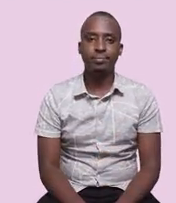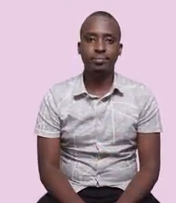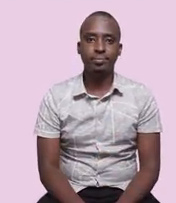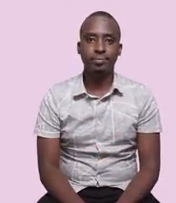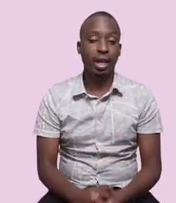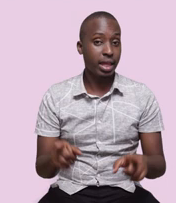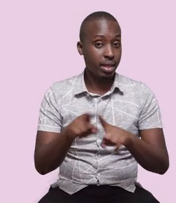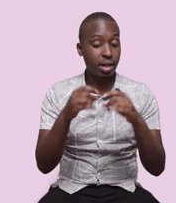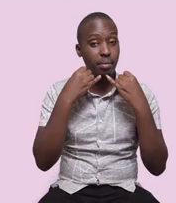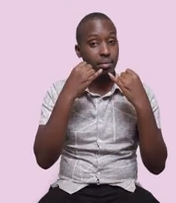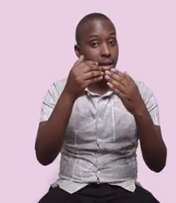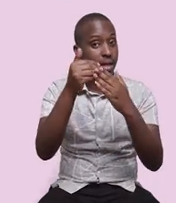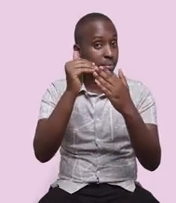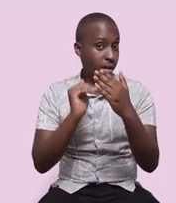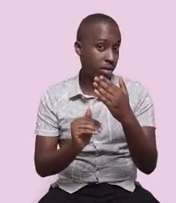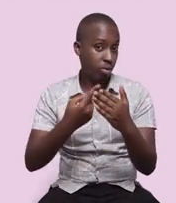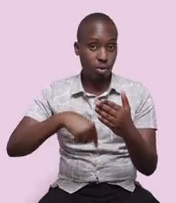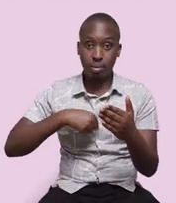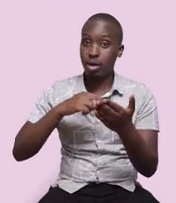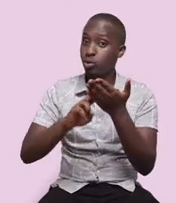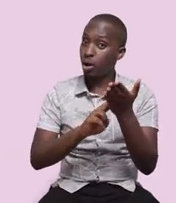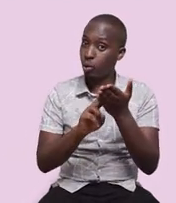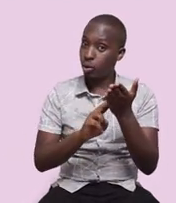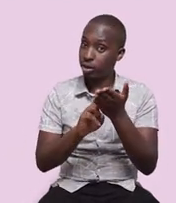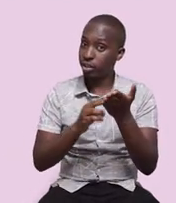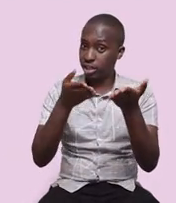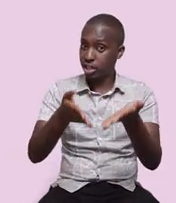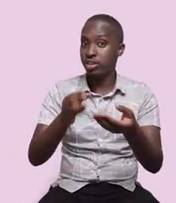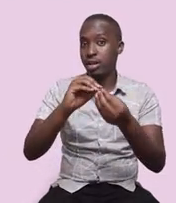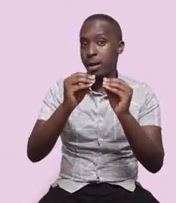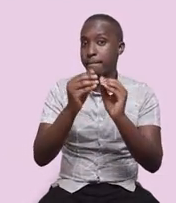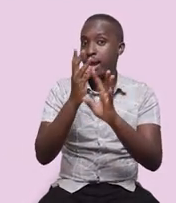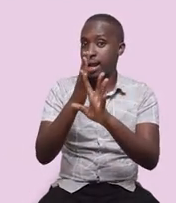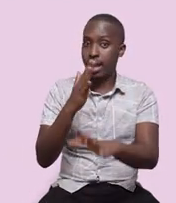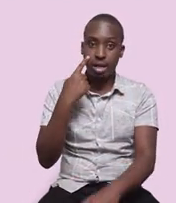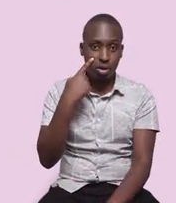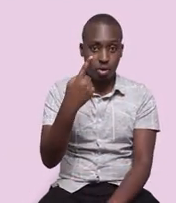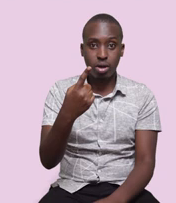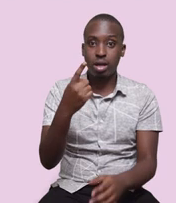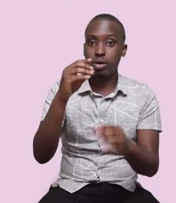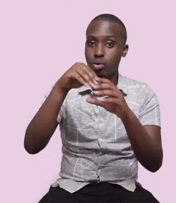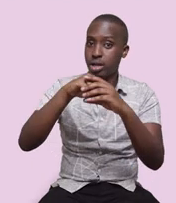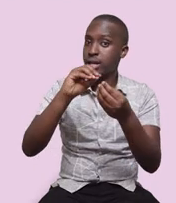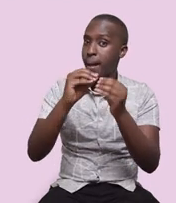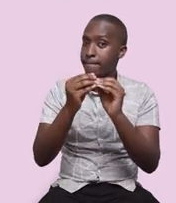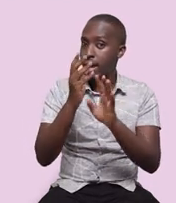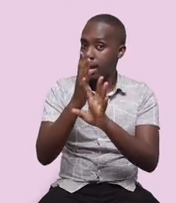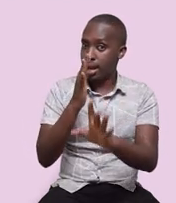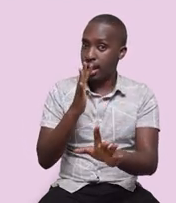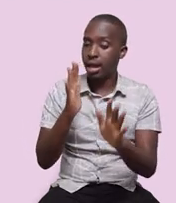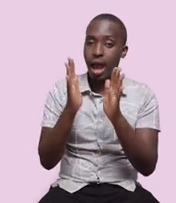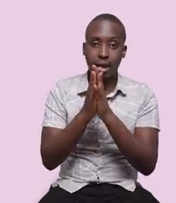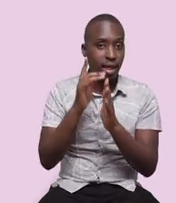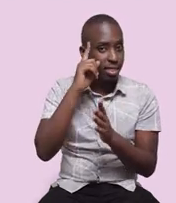As I have said in the beginning, we'll be using this number line, looking at the number line,